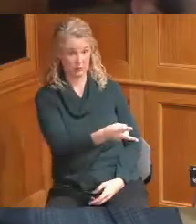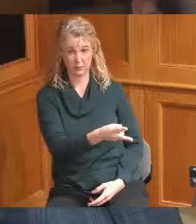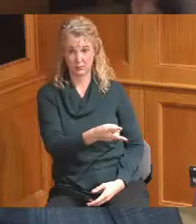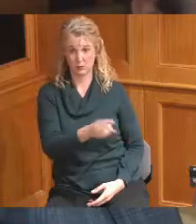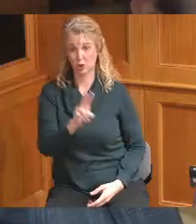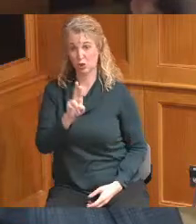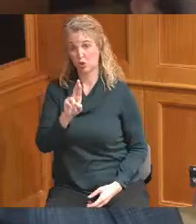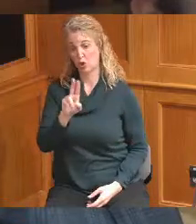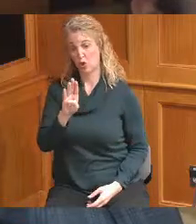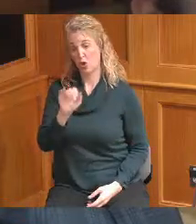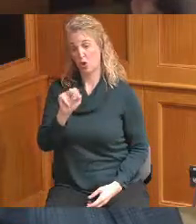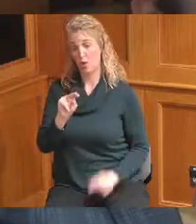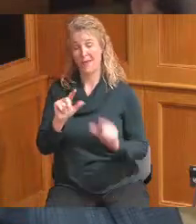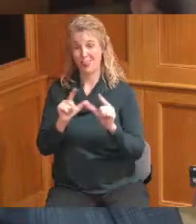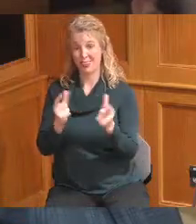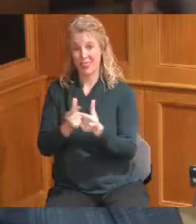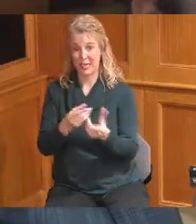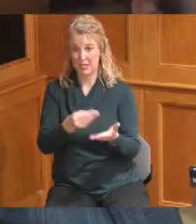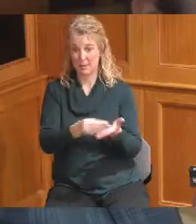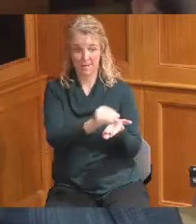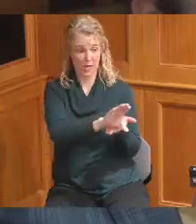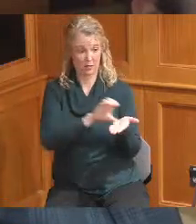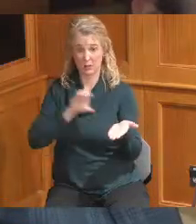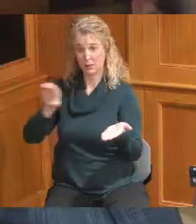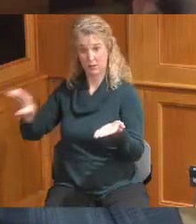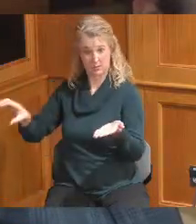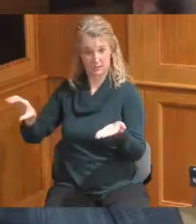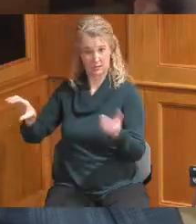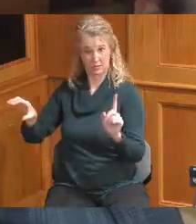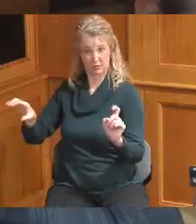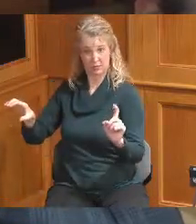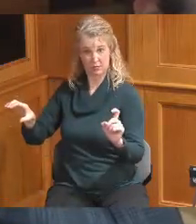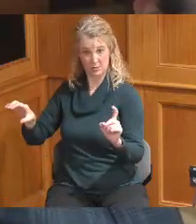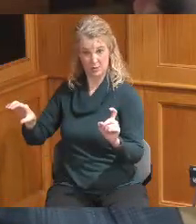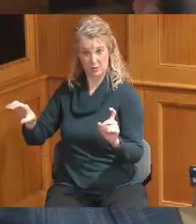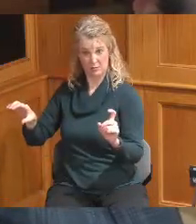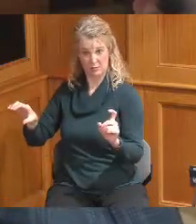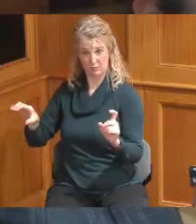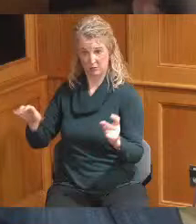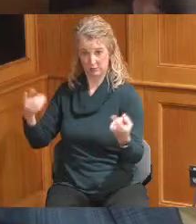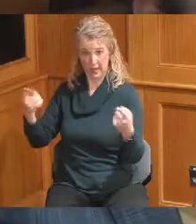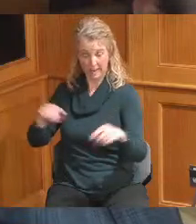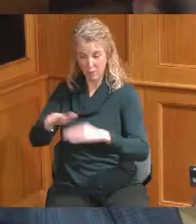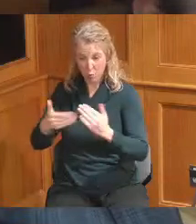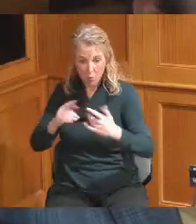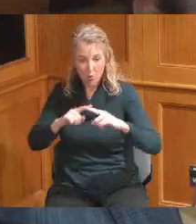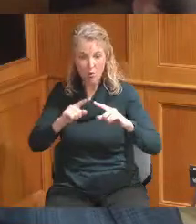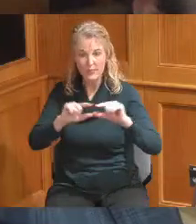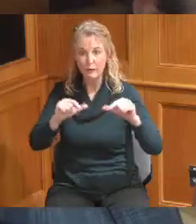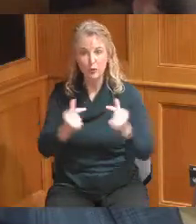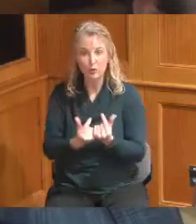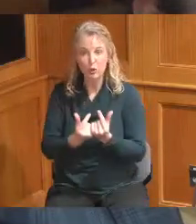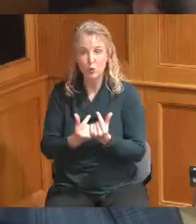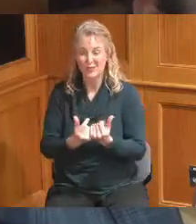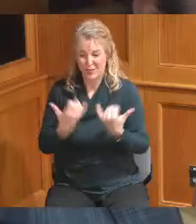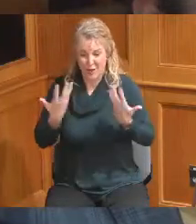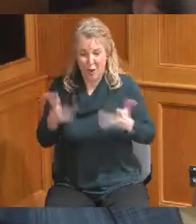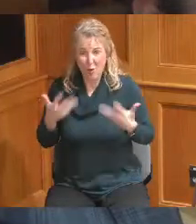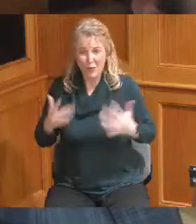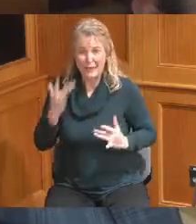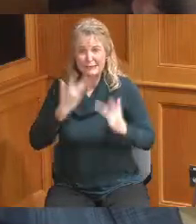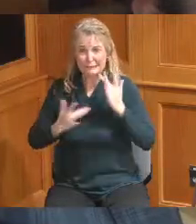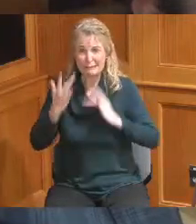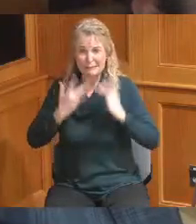the Urban League of Greater Cincinnati. You're going to take their funds and put it to somewhere else. That could affect all these different groups who barely got funds